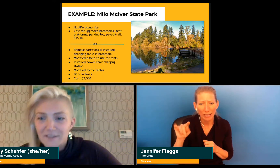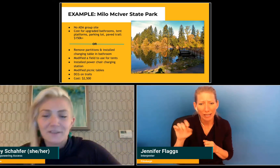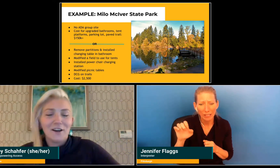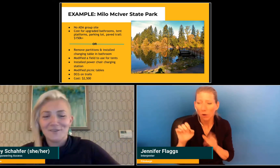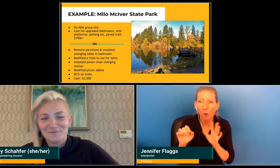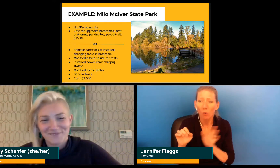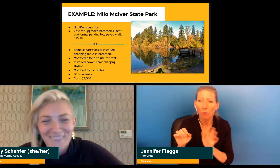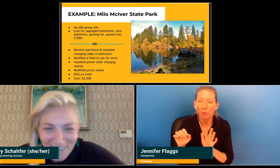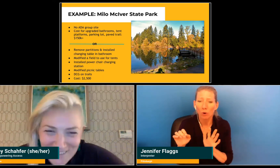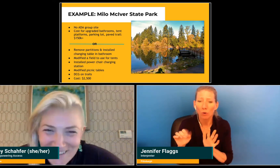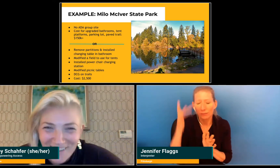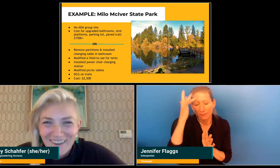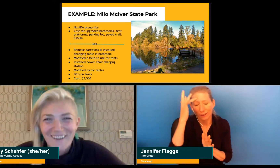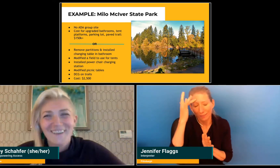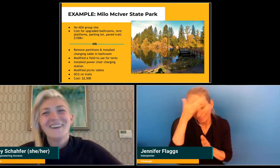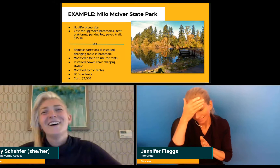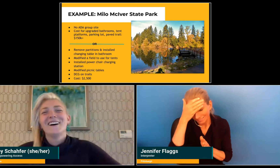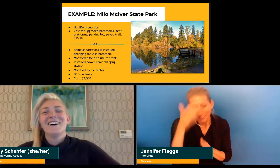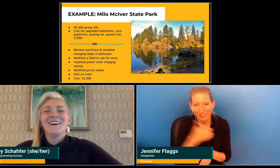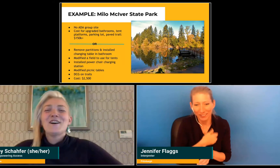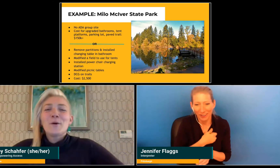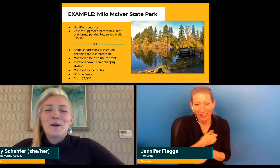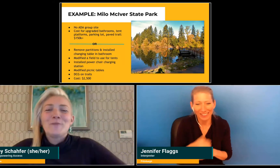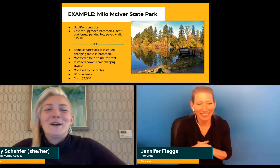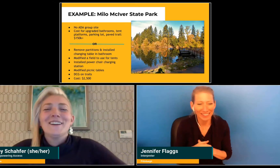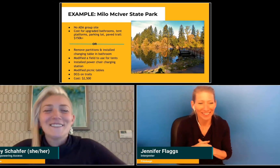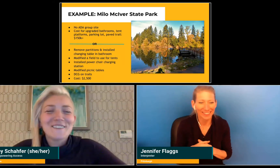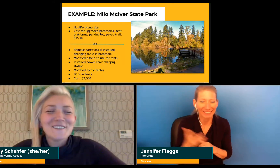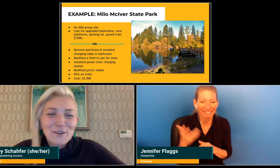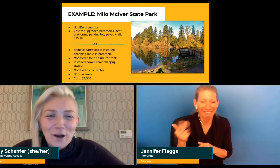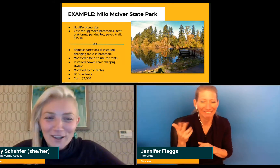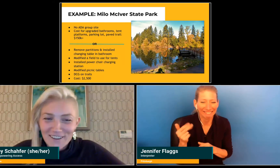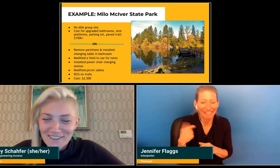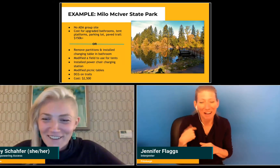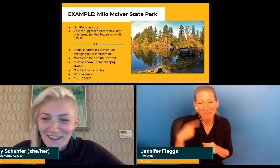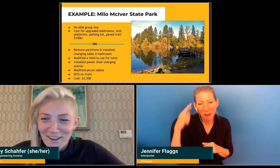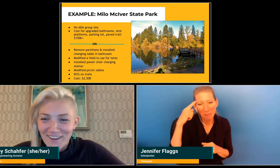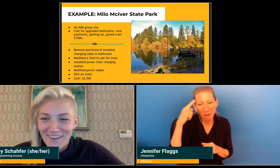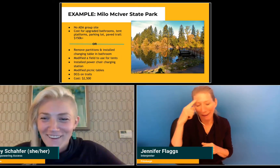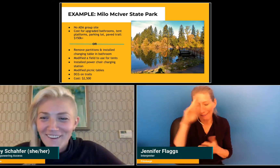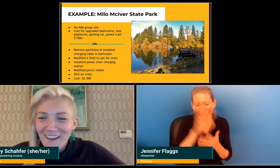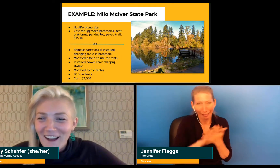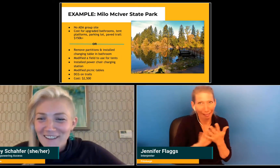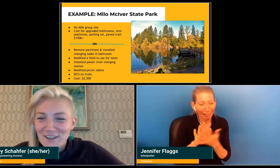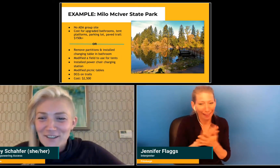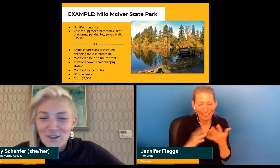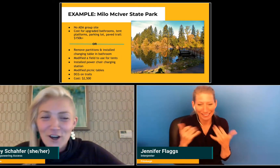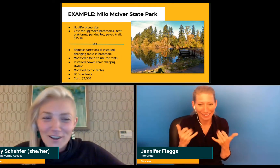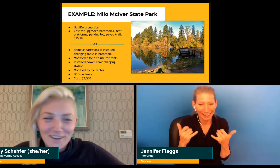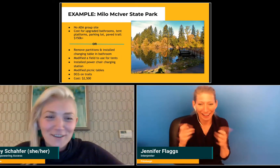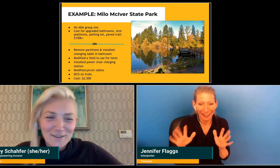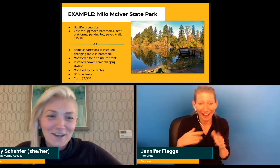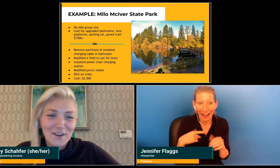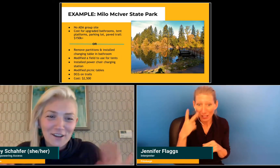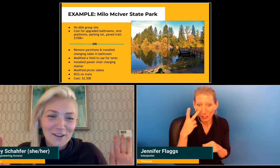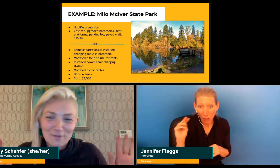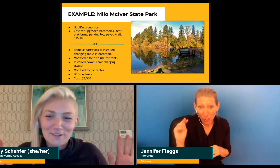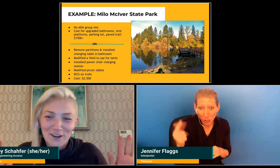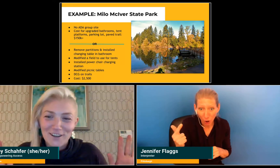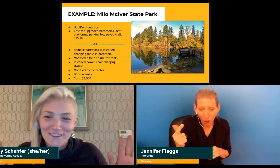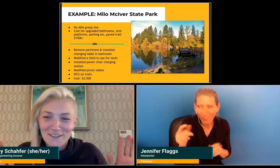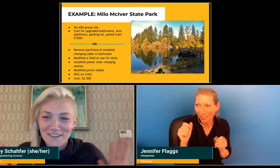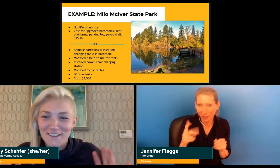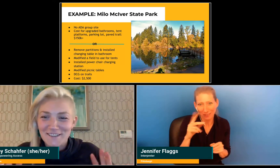no, duh. Sorry. My brain is a little foggy today. I saw dog. Can you tell that I